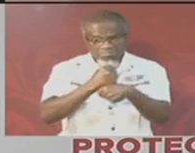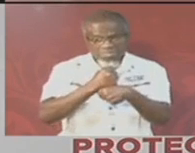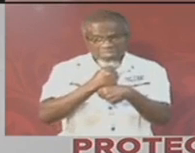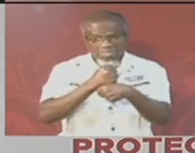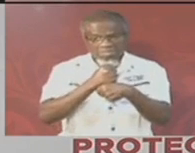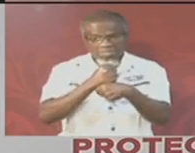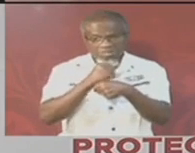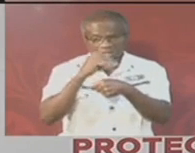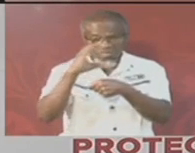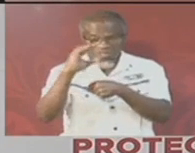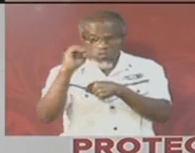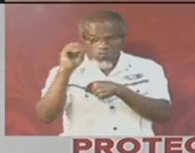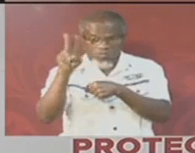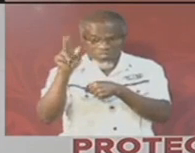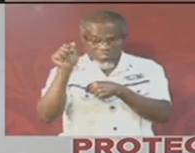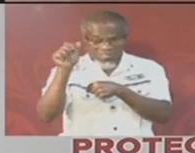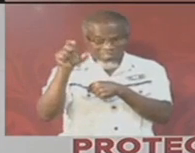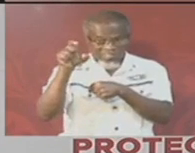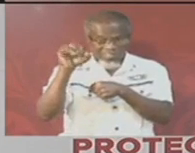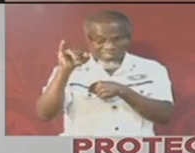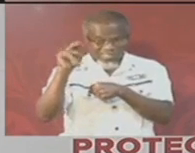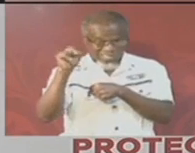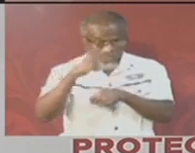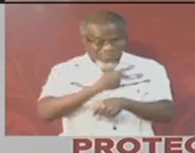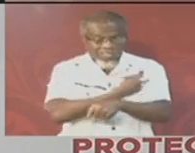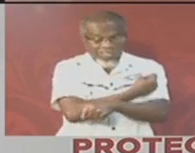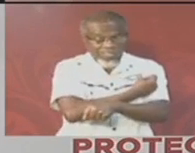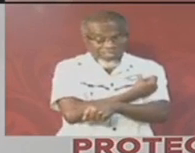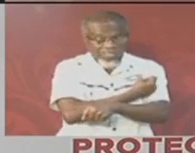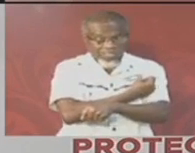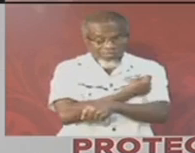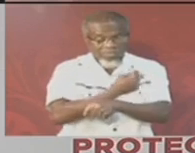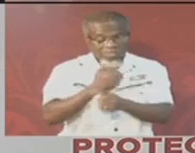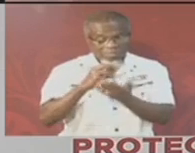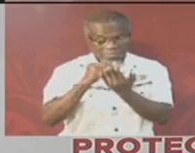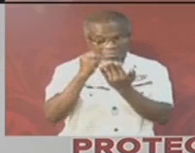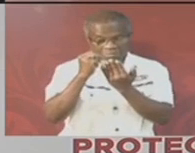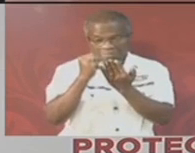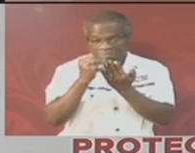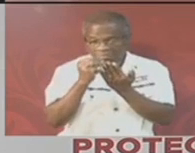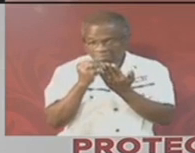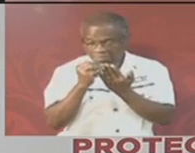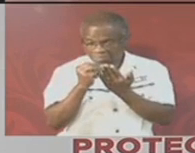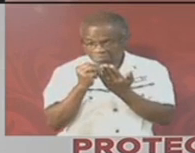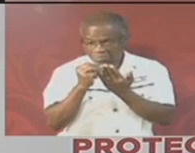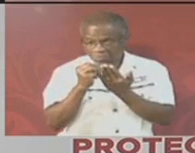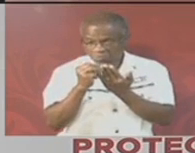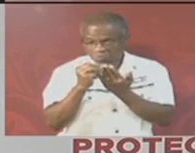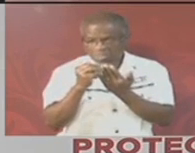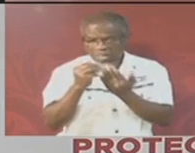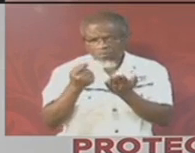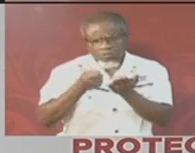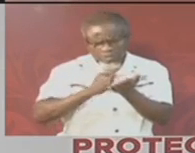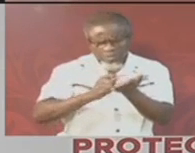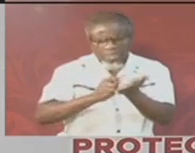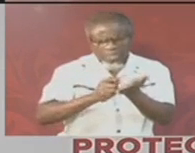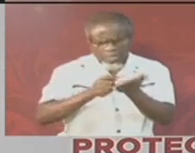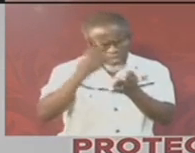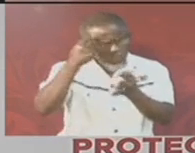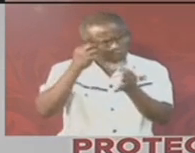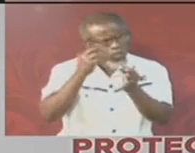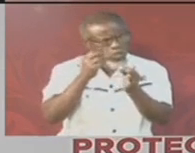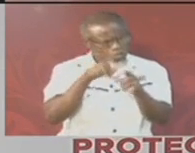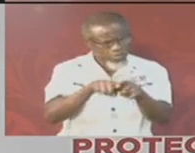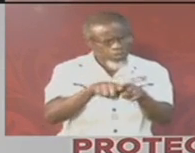on April 5th, and we have signed a non-disclosure agreement with them on April the